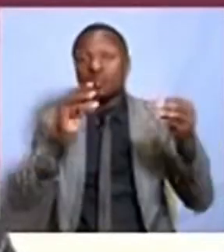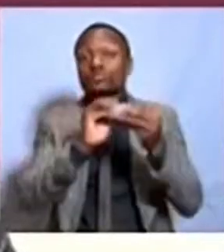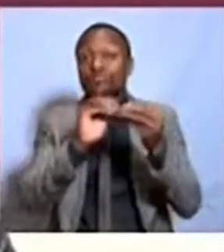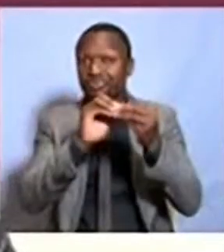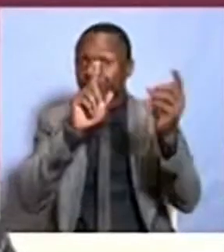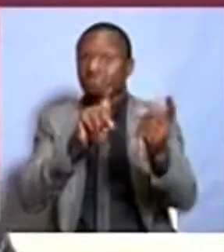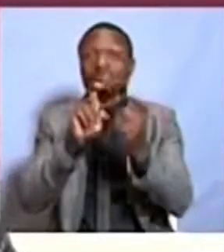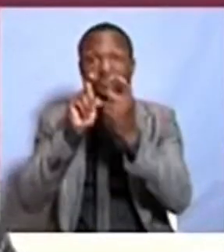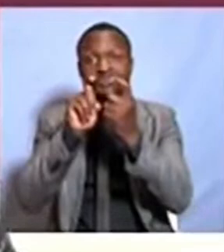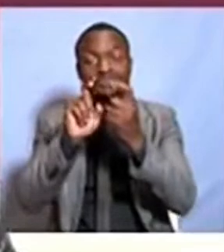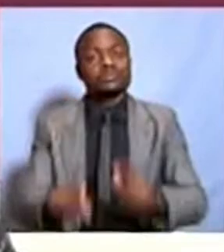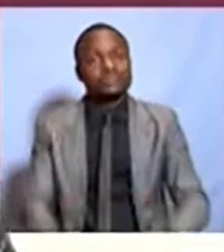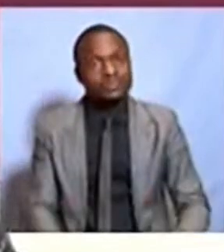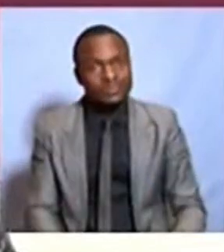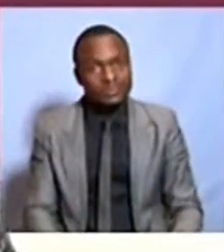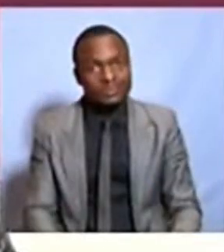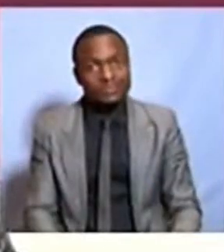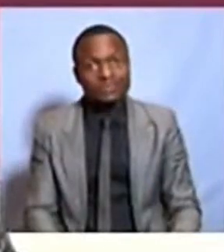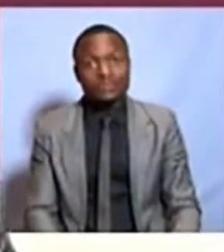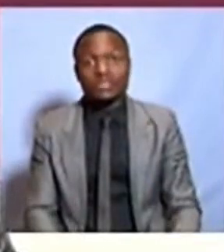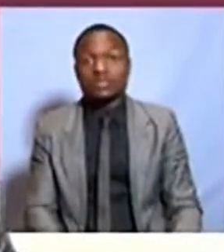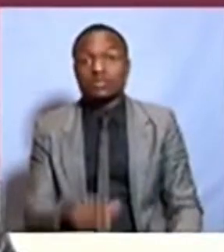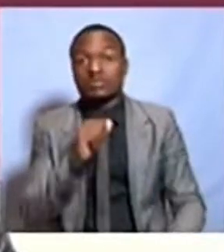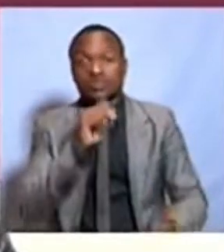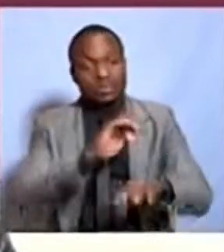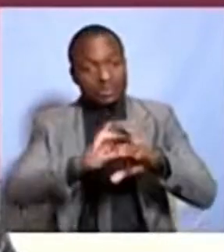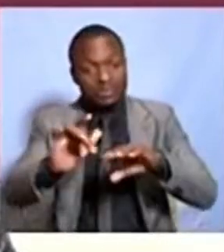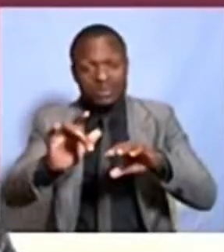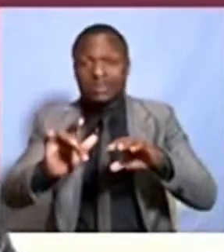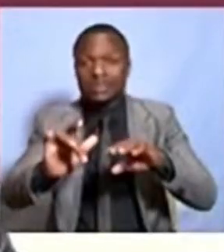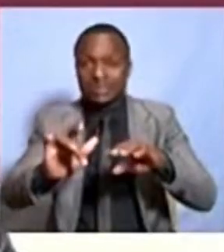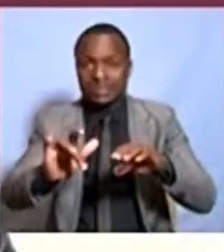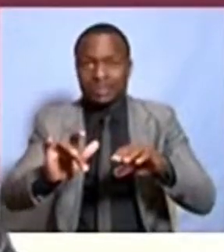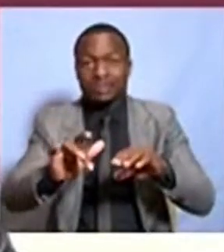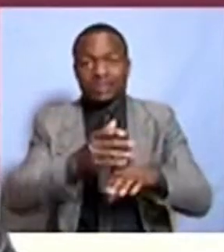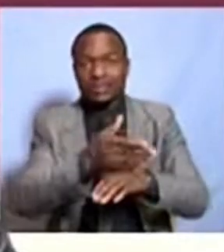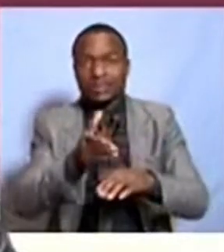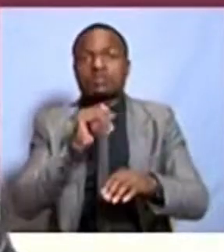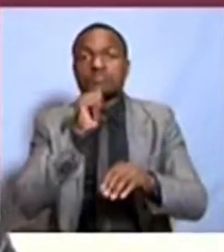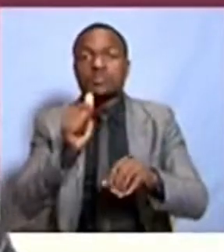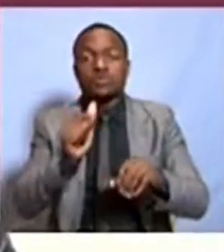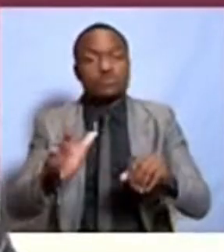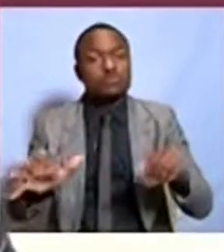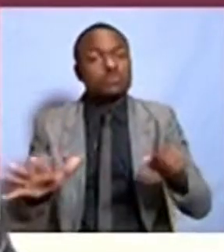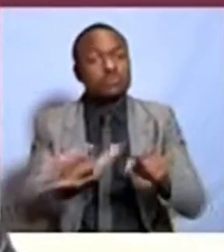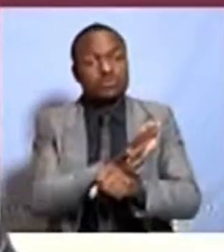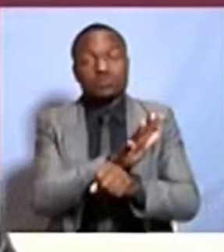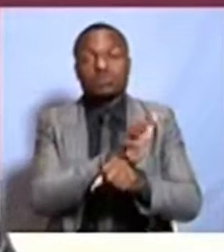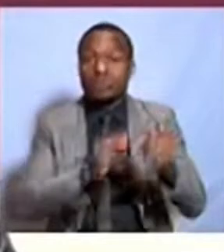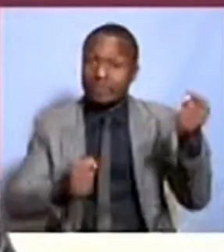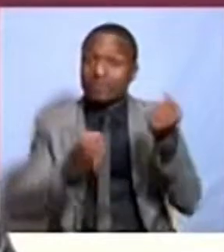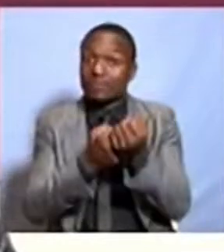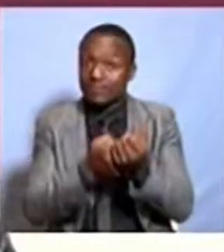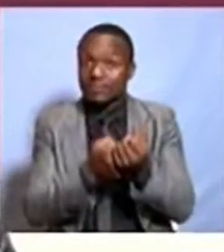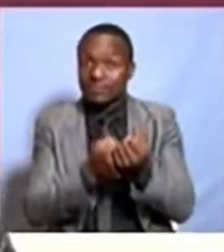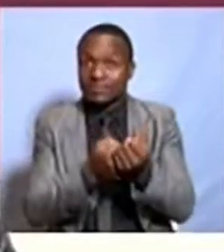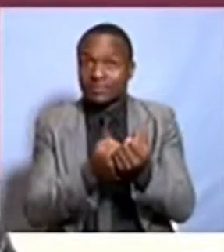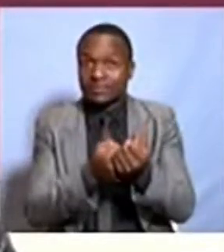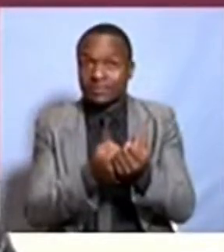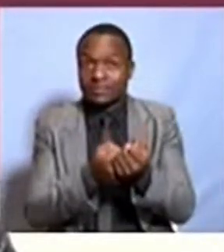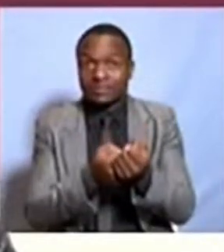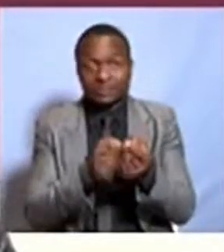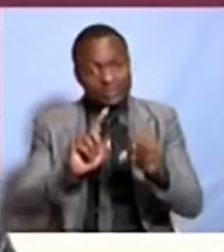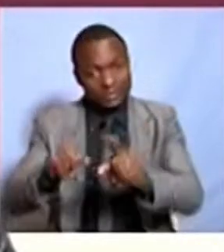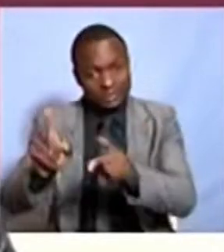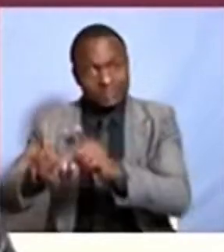challenges, such as inadequate funding, inadequate program coordination, and